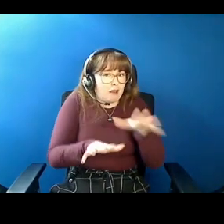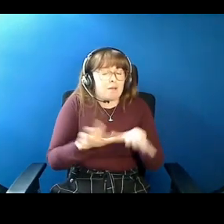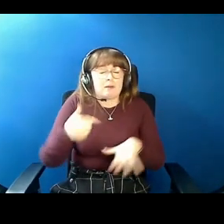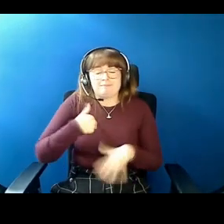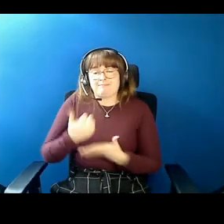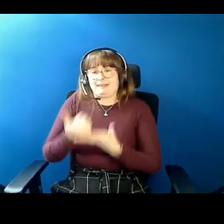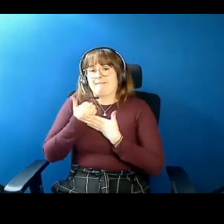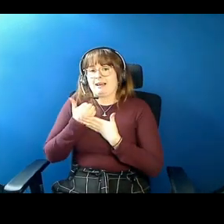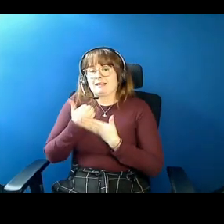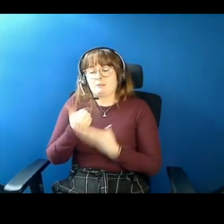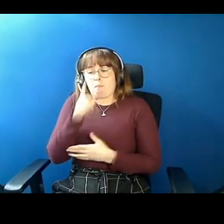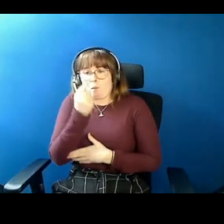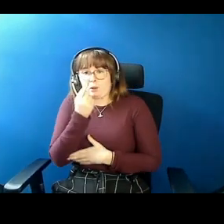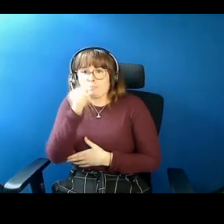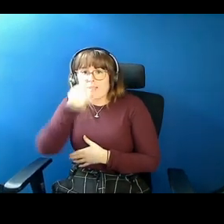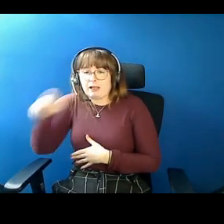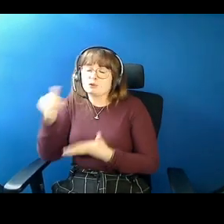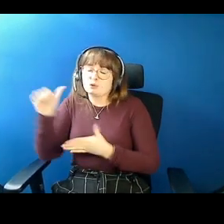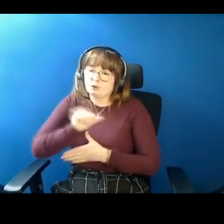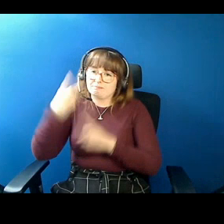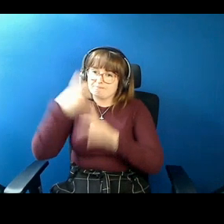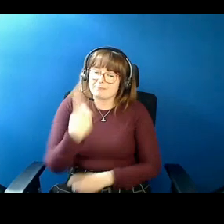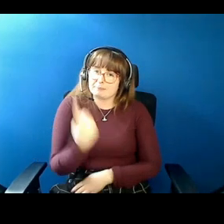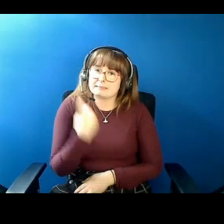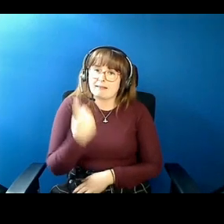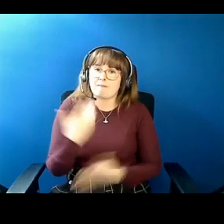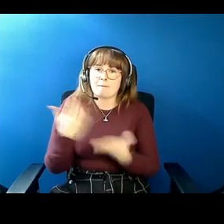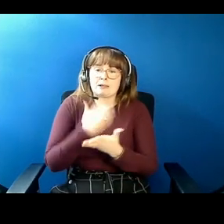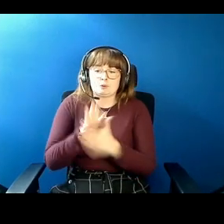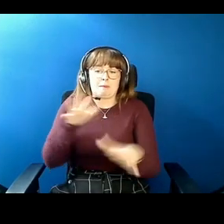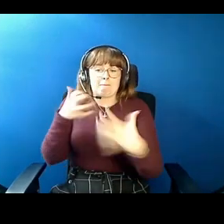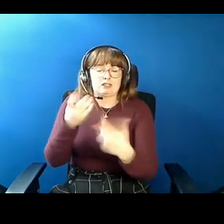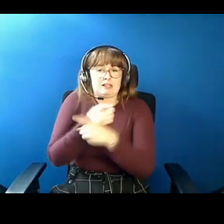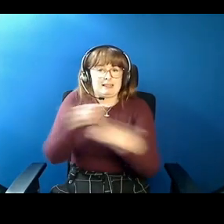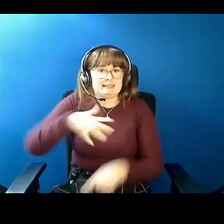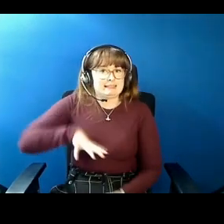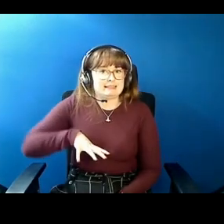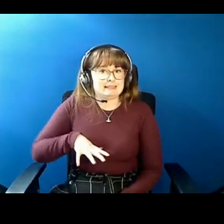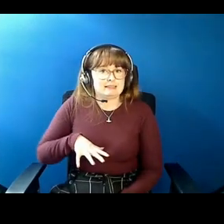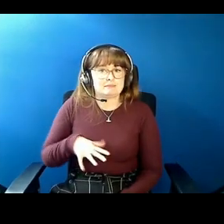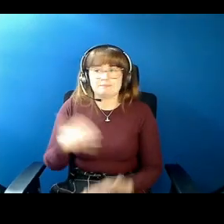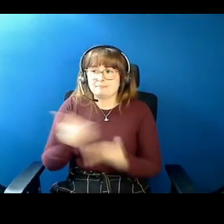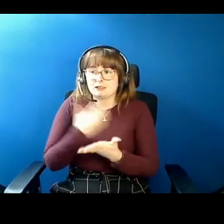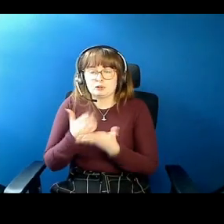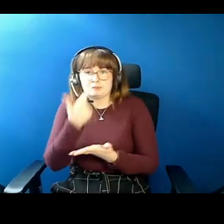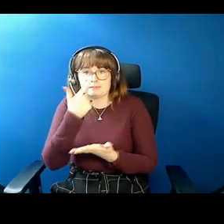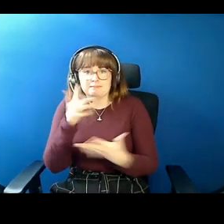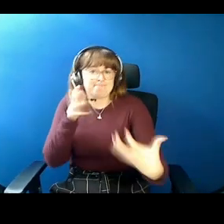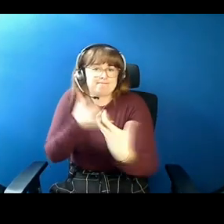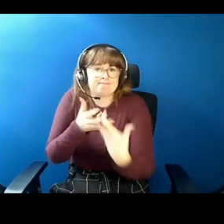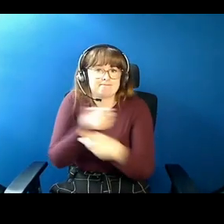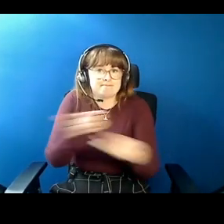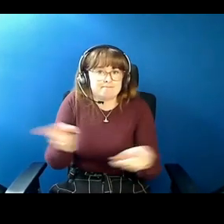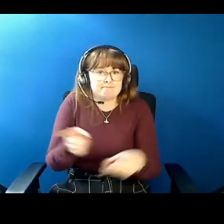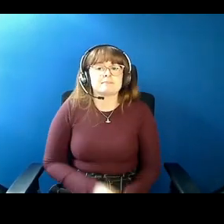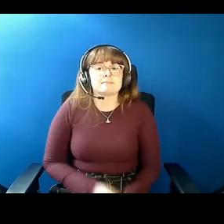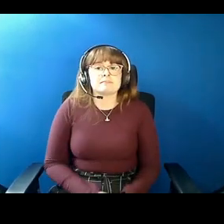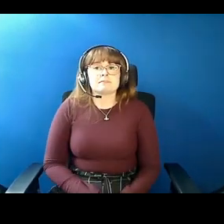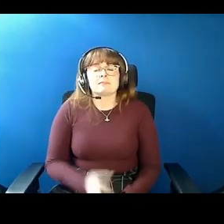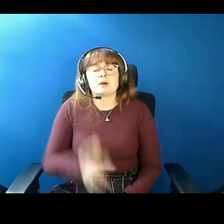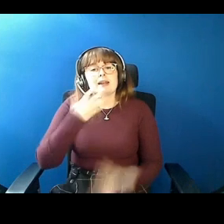potential clients to do their due diligence to ensure they find a service provider that will offer value for money and deliver exactly what they need. With that said, I'll give a bit